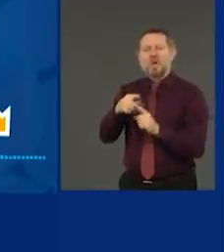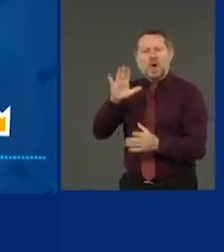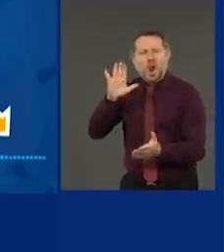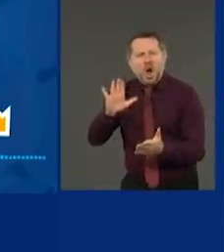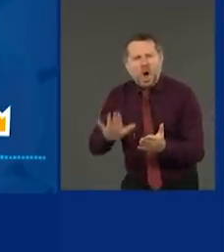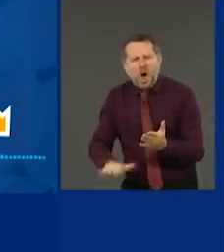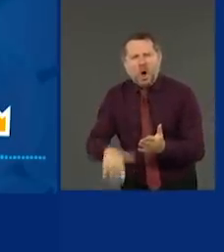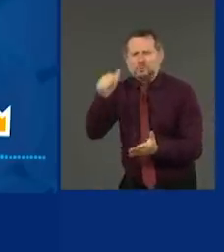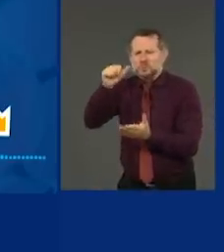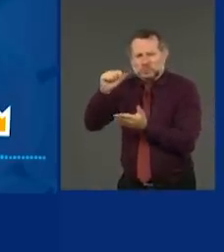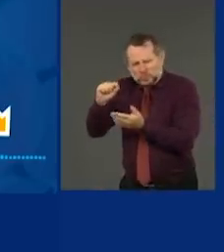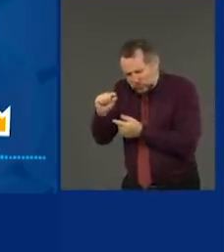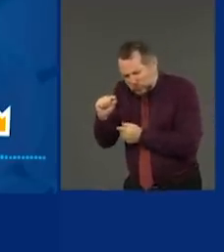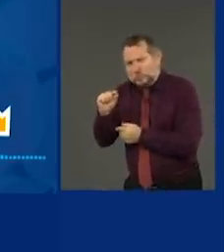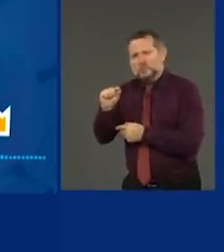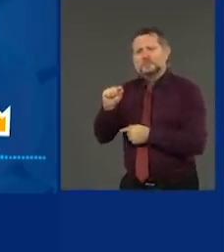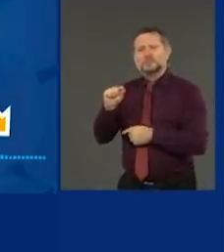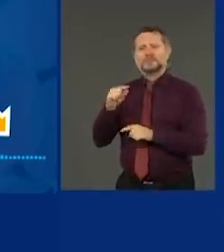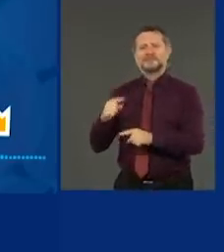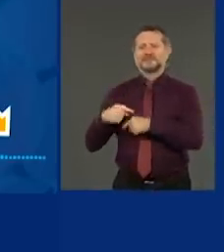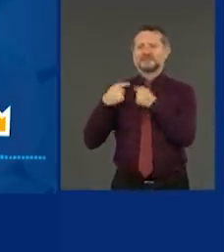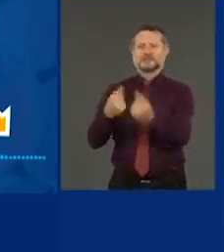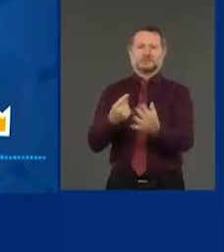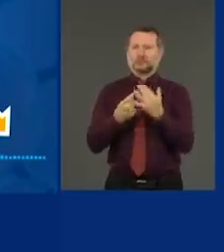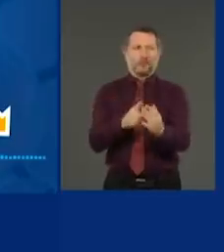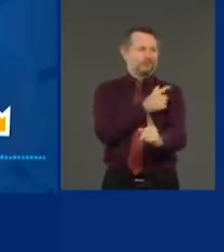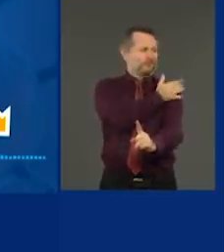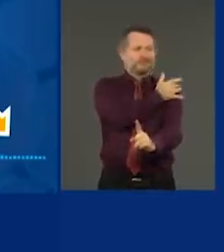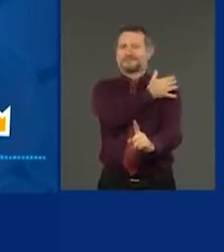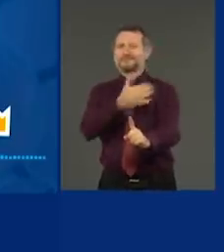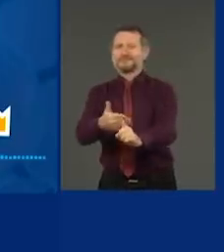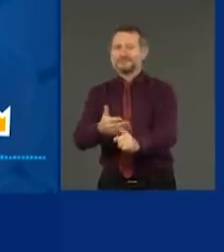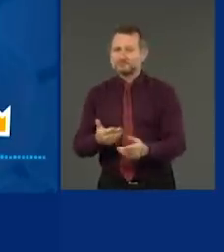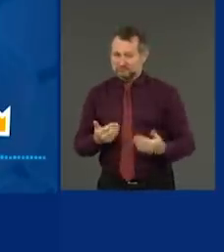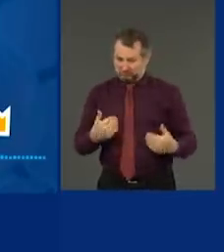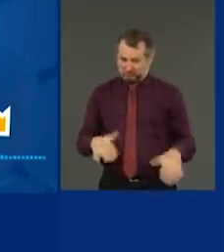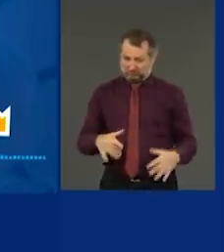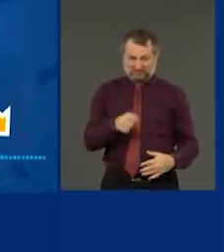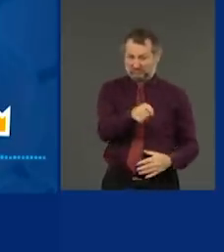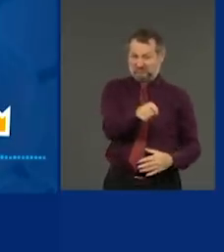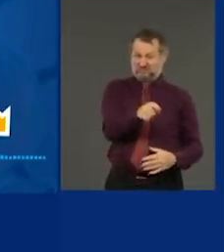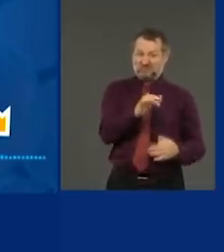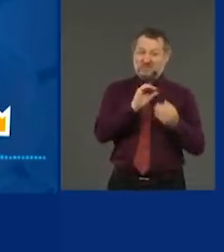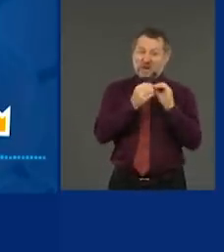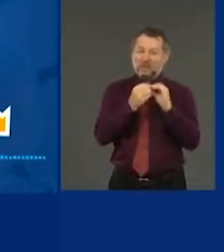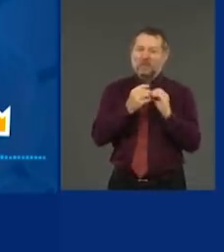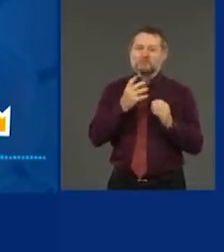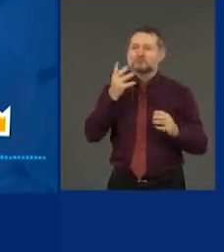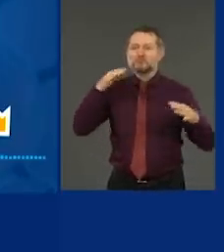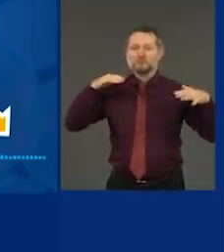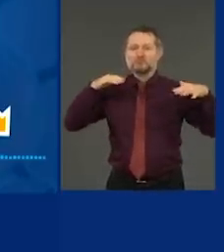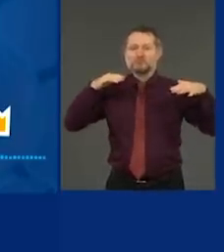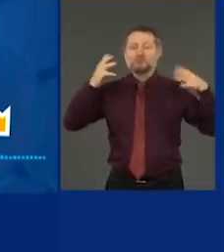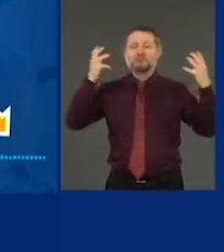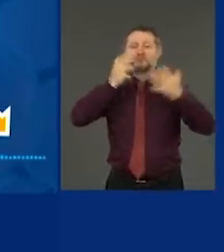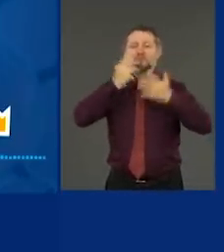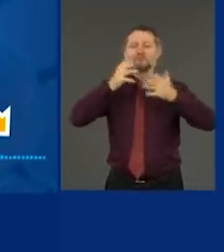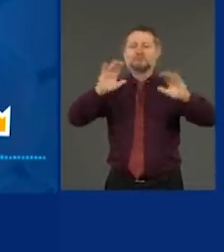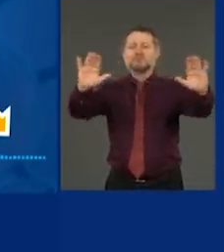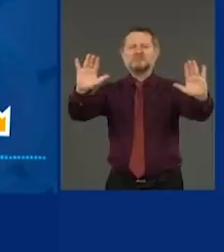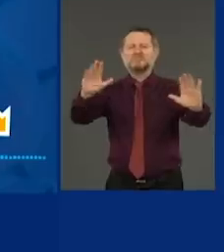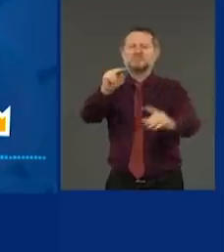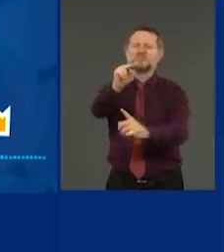been since this began. So that is really great news. You can see